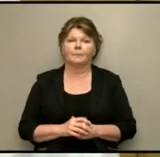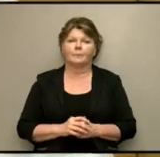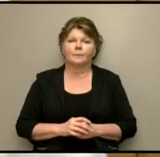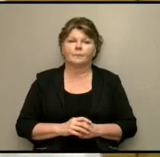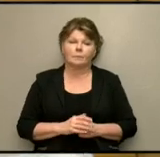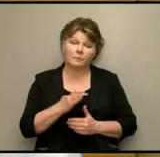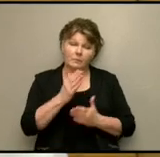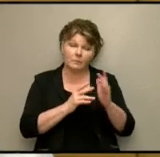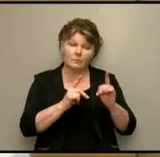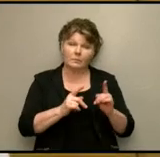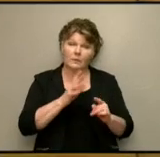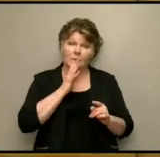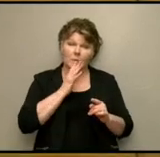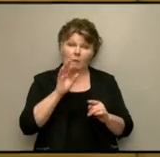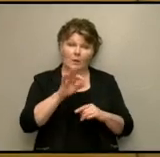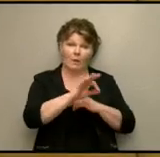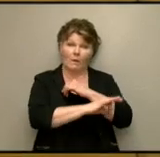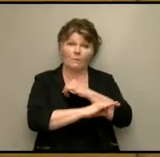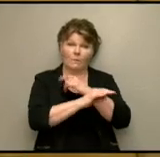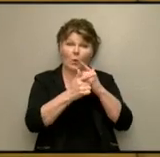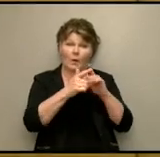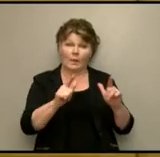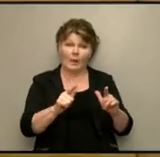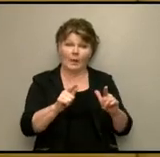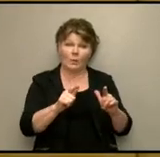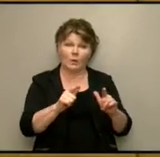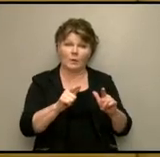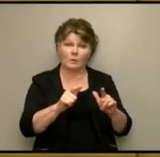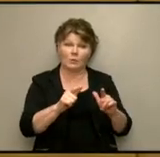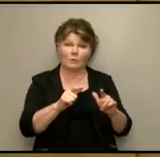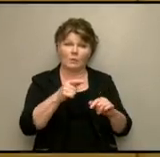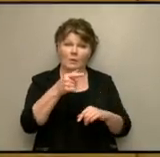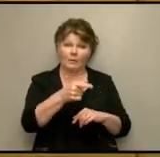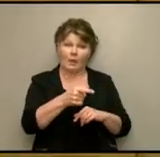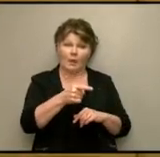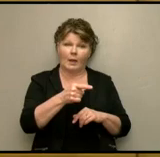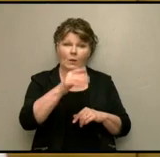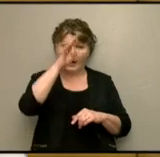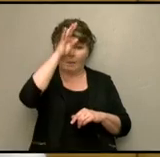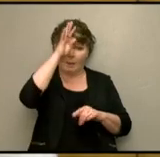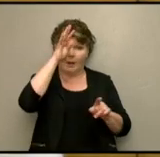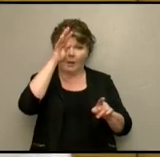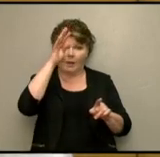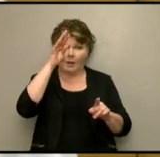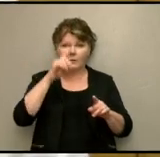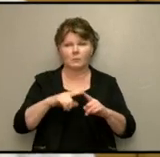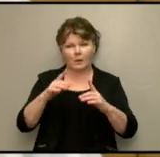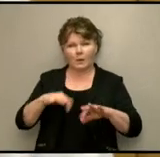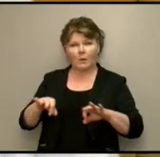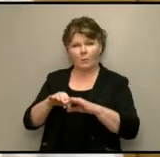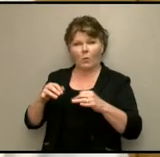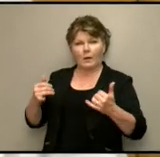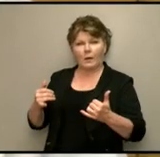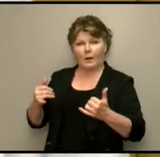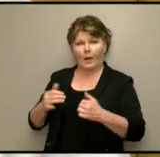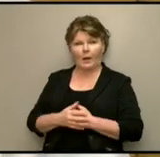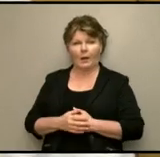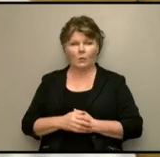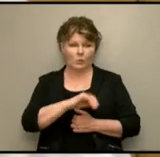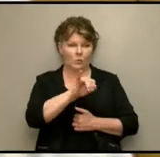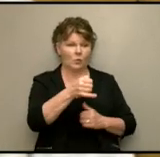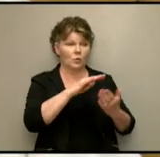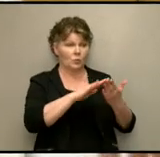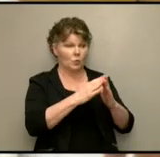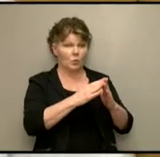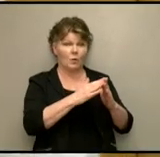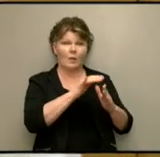in foreign languages on that Pentecost of Acts 2. But is it so important today? Jerusalem at that time was full of